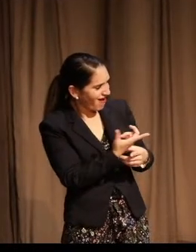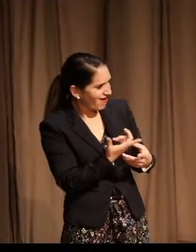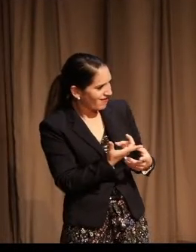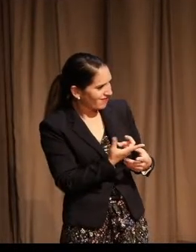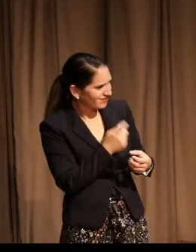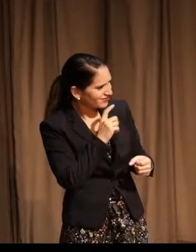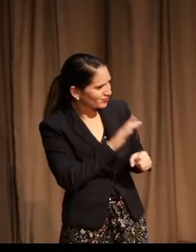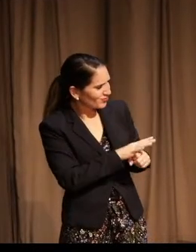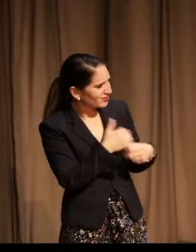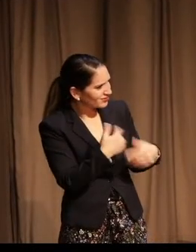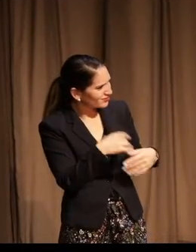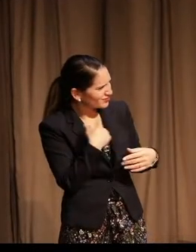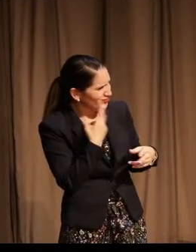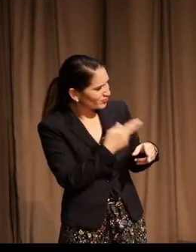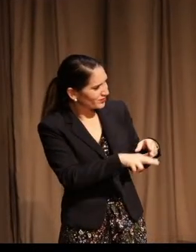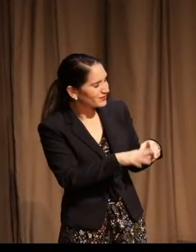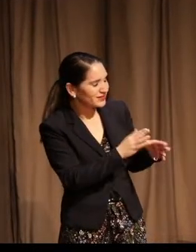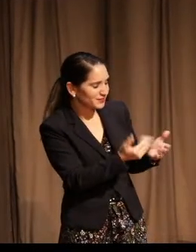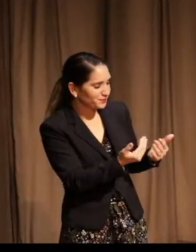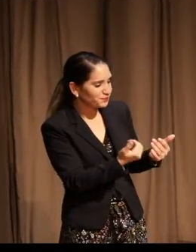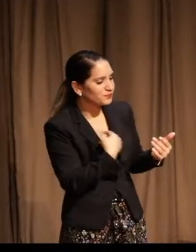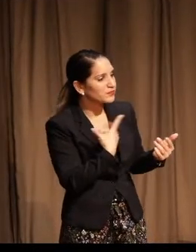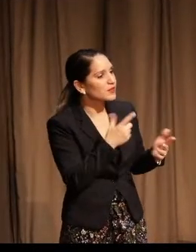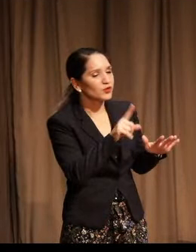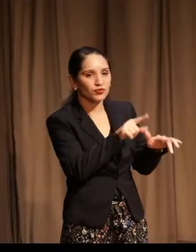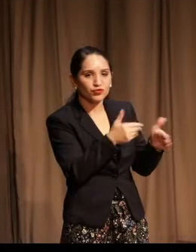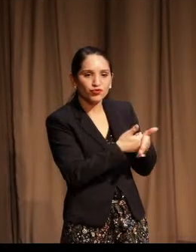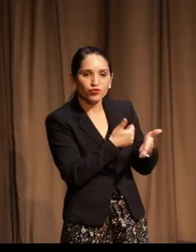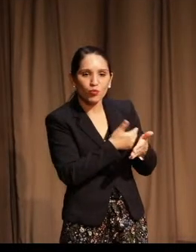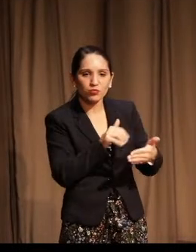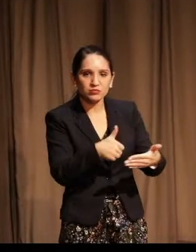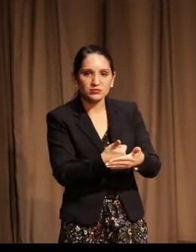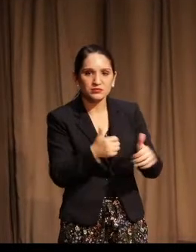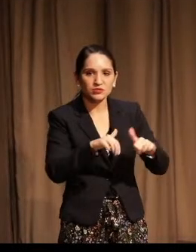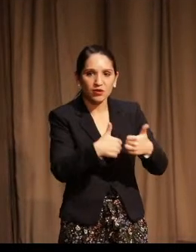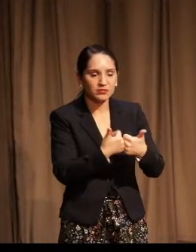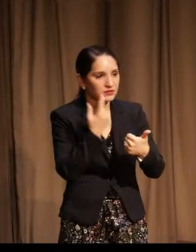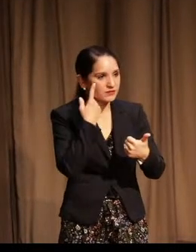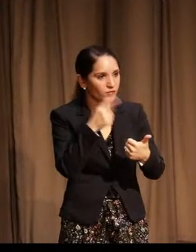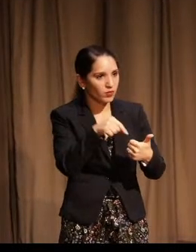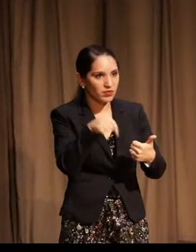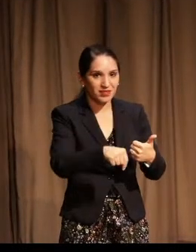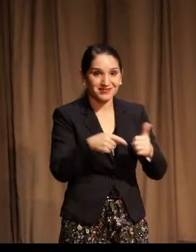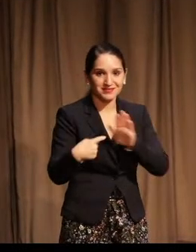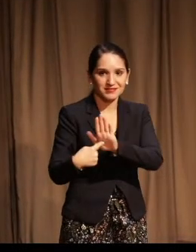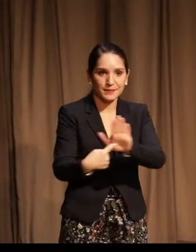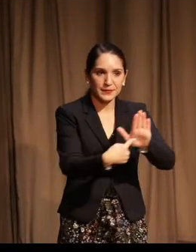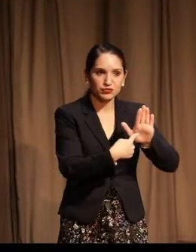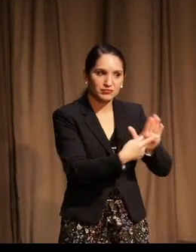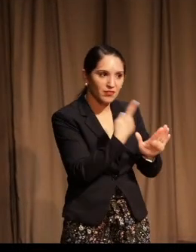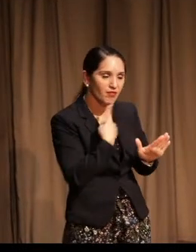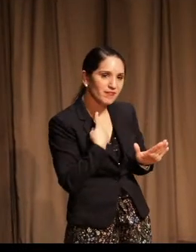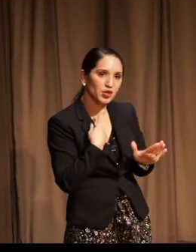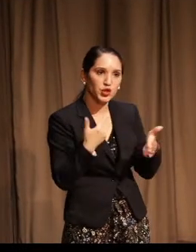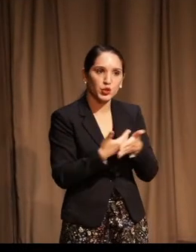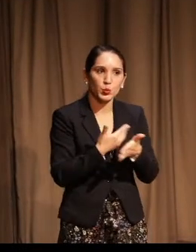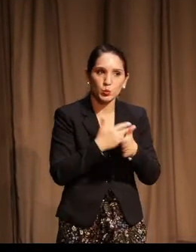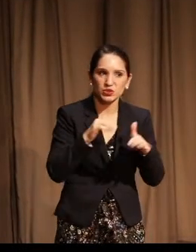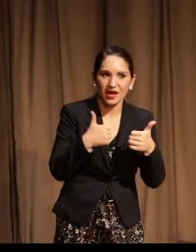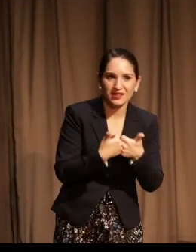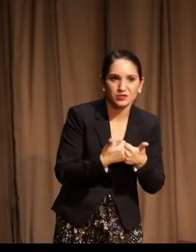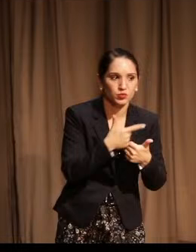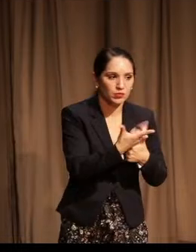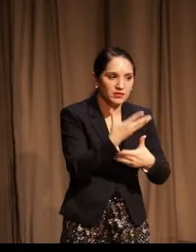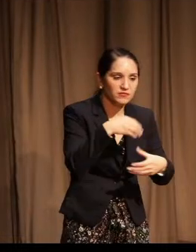like, briefly, what were the new challenges that you brought to this exhibition, the ceramics, the work in textile,